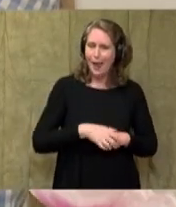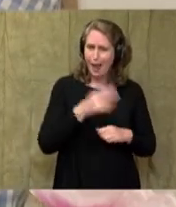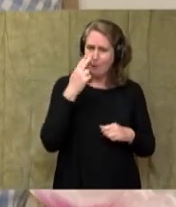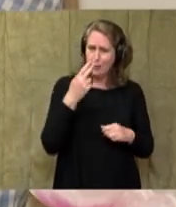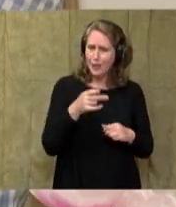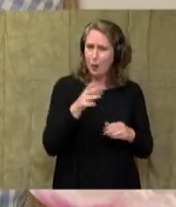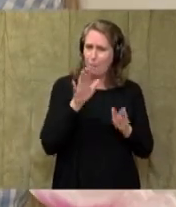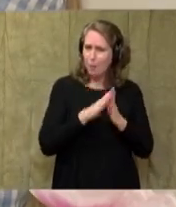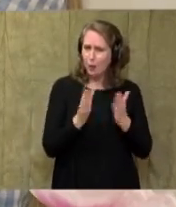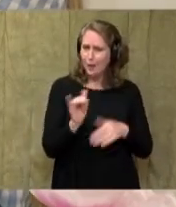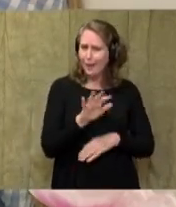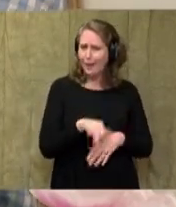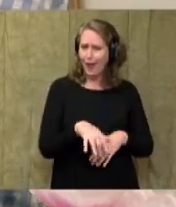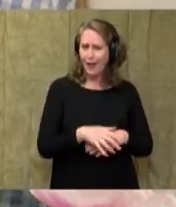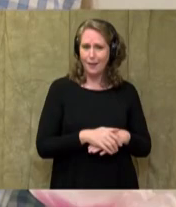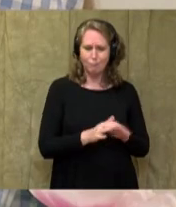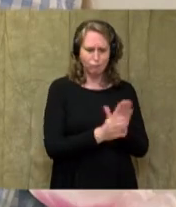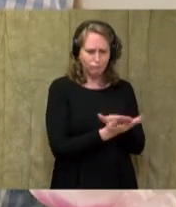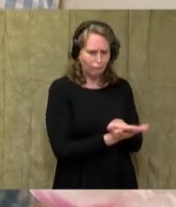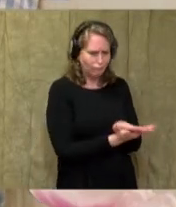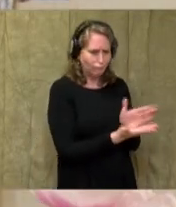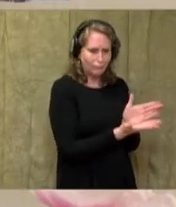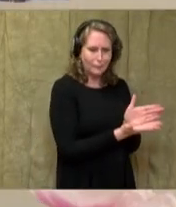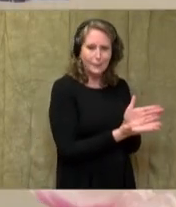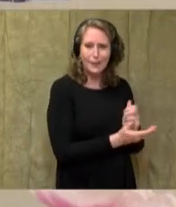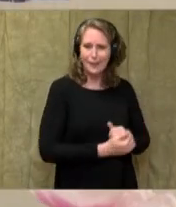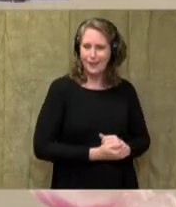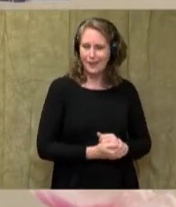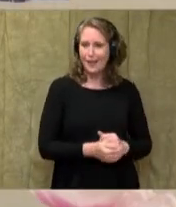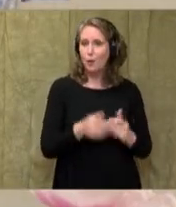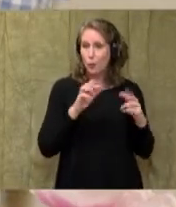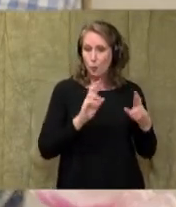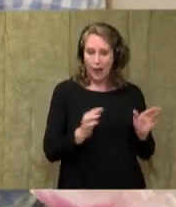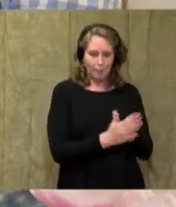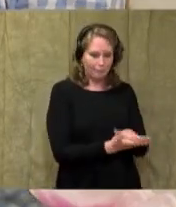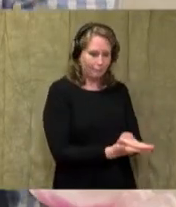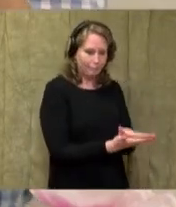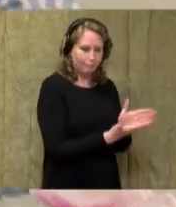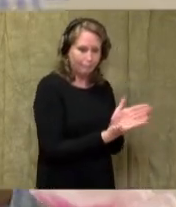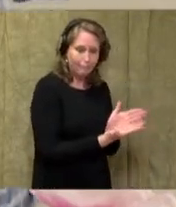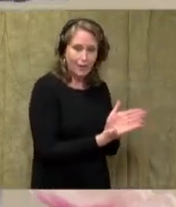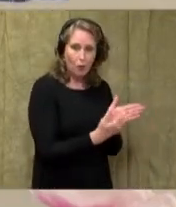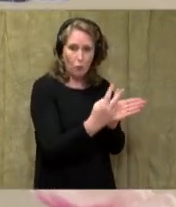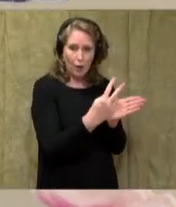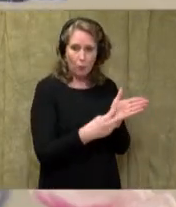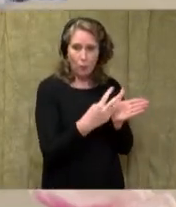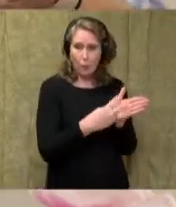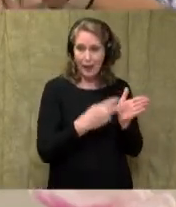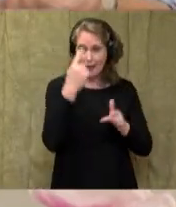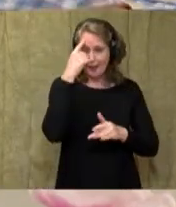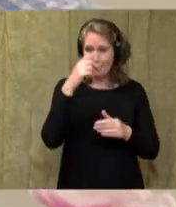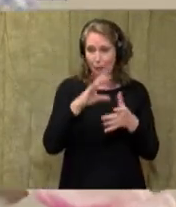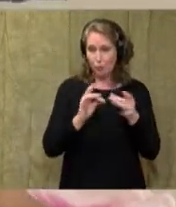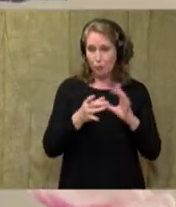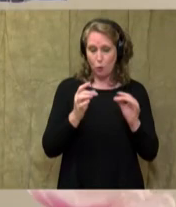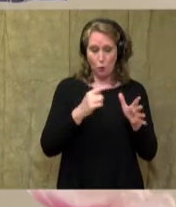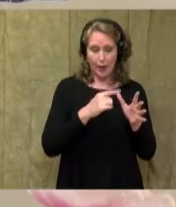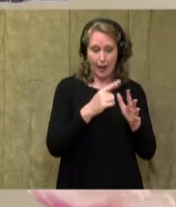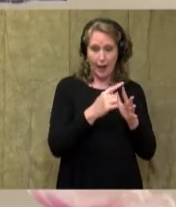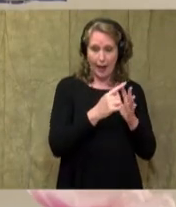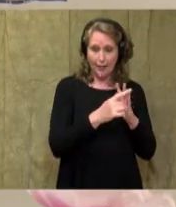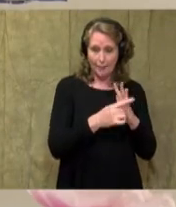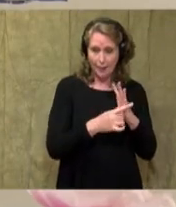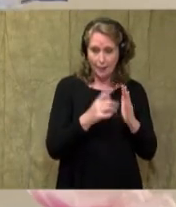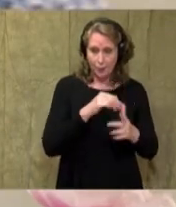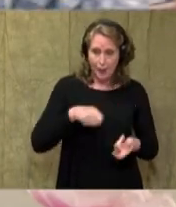like that before? Kind of crazy, huh? All right, here we go. So as I'm reading, think about those story elements so we can dig them